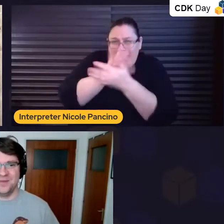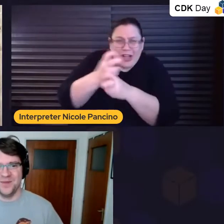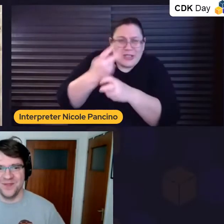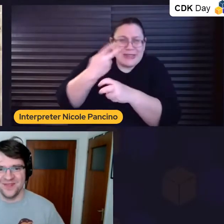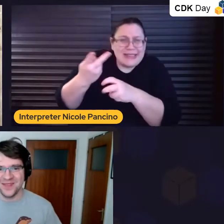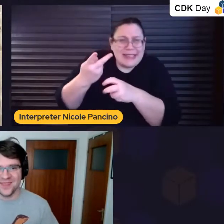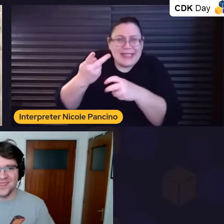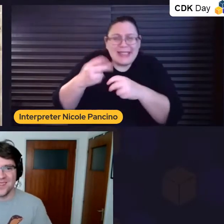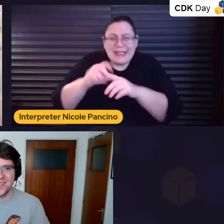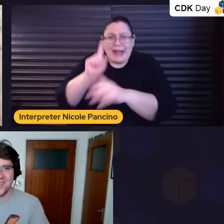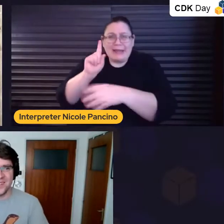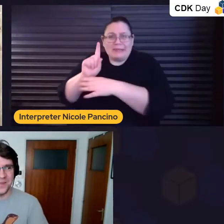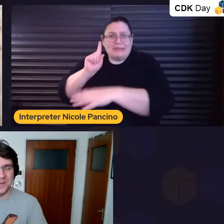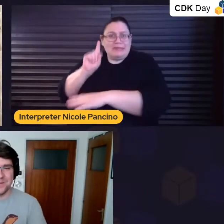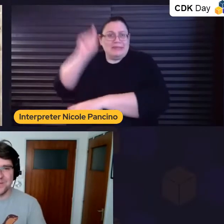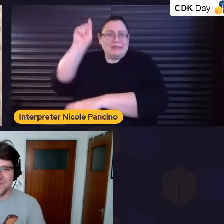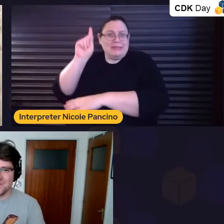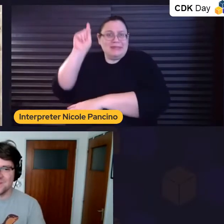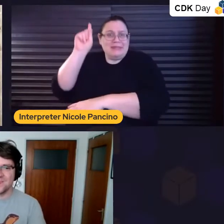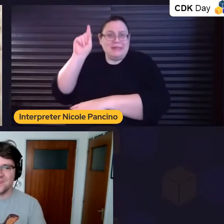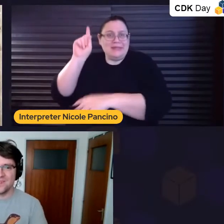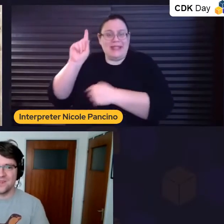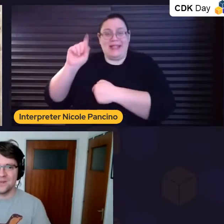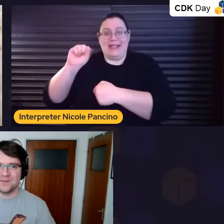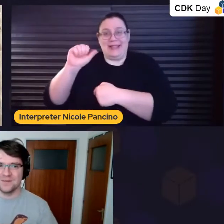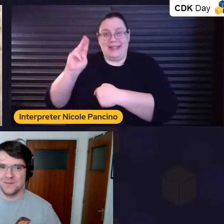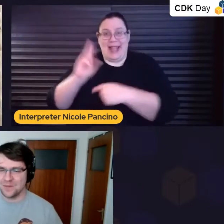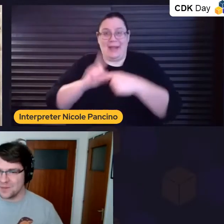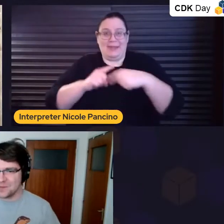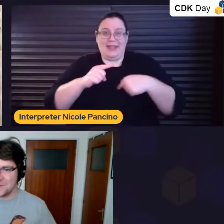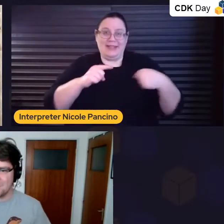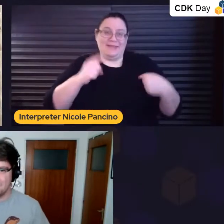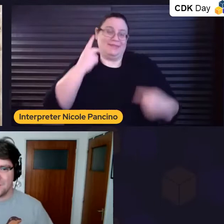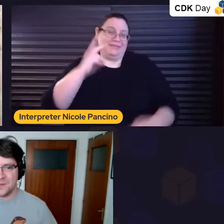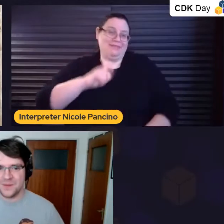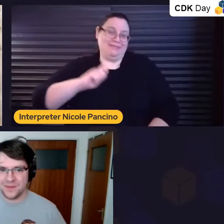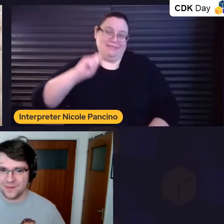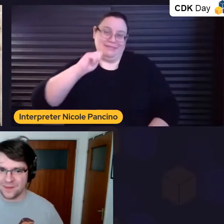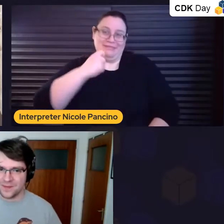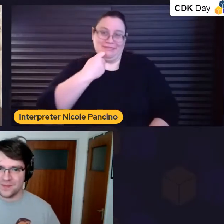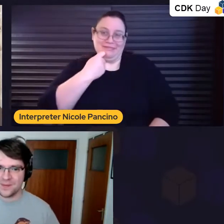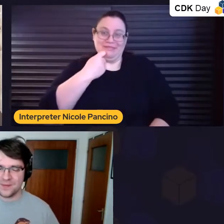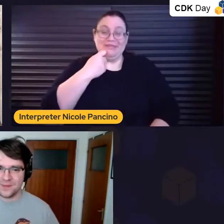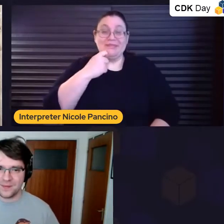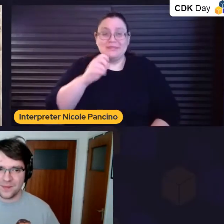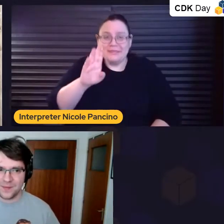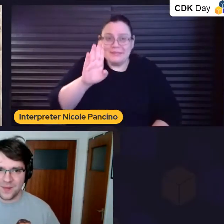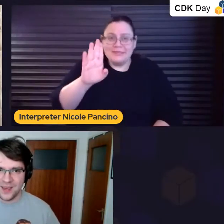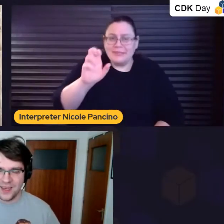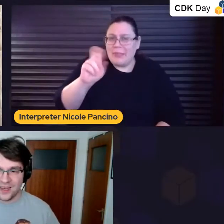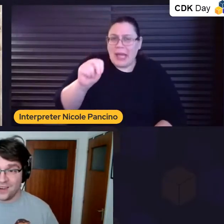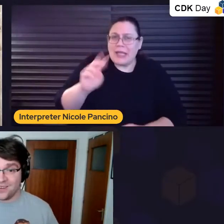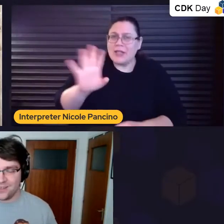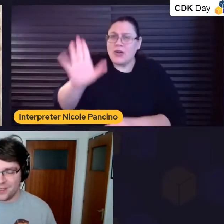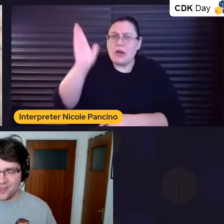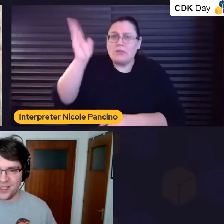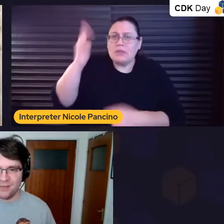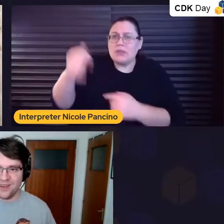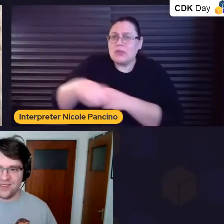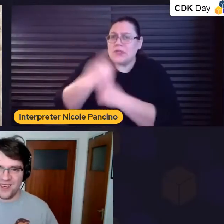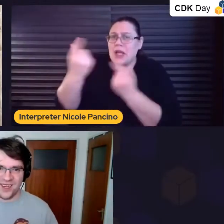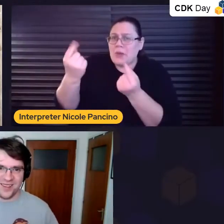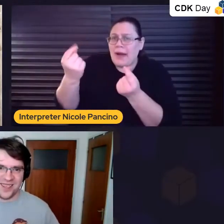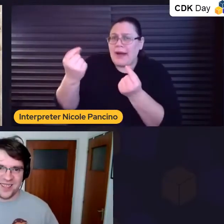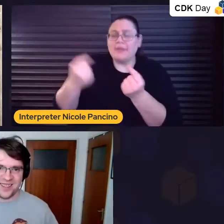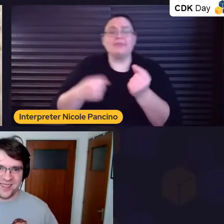Yeah, here it's the Sam plus. Yeah, there you go. Very cool. So, Ben, what are you going to be talking about today? I'm going to be talking